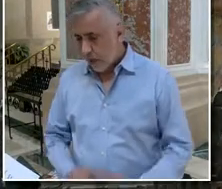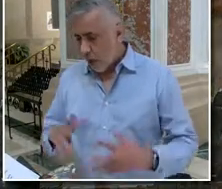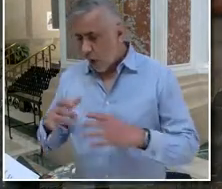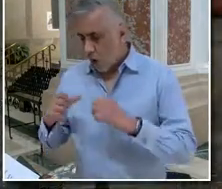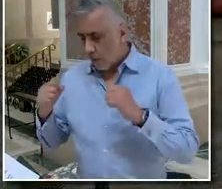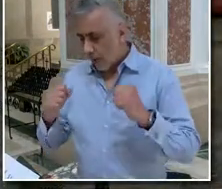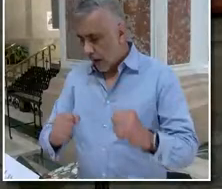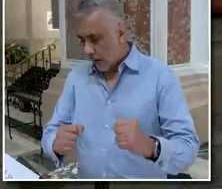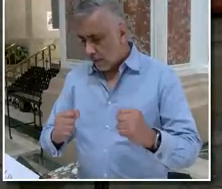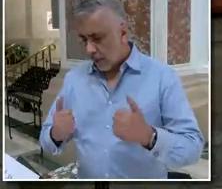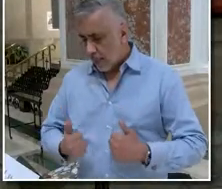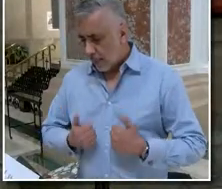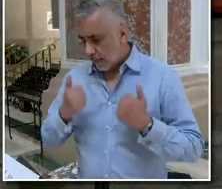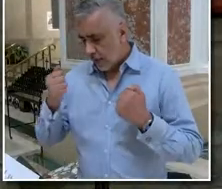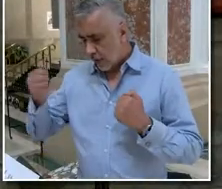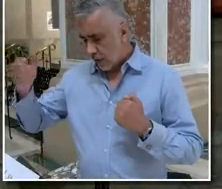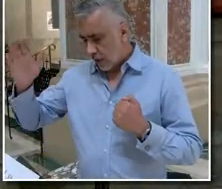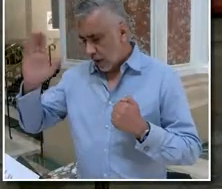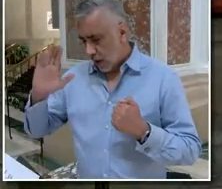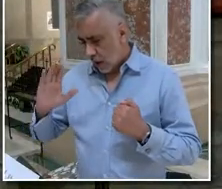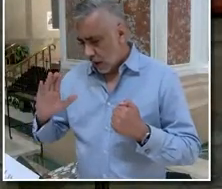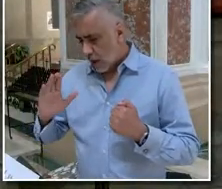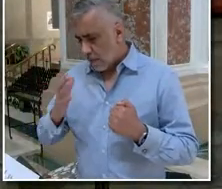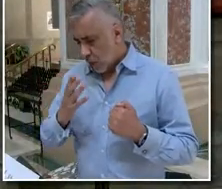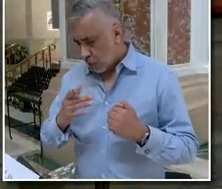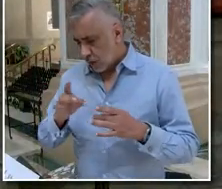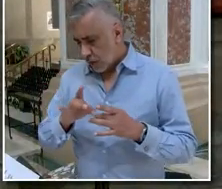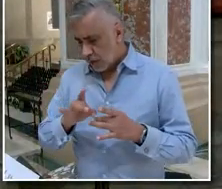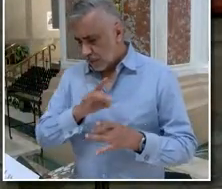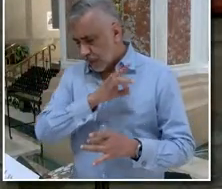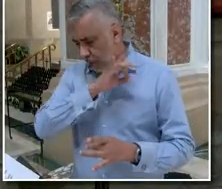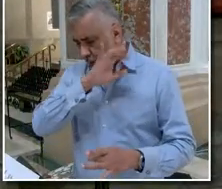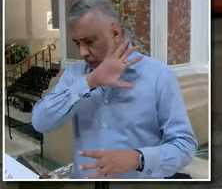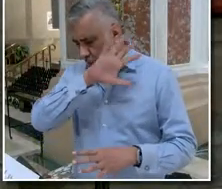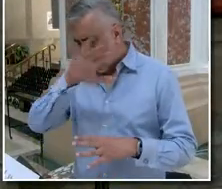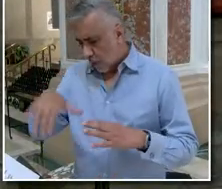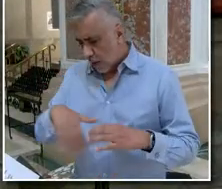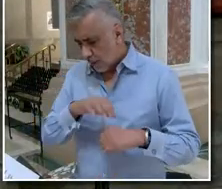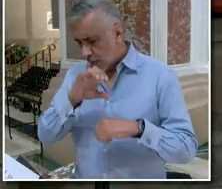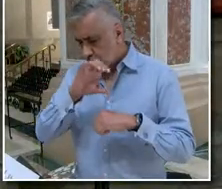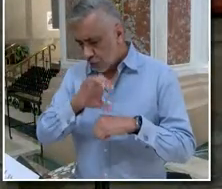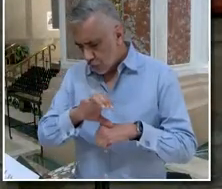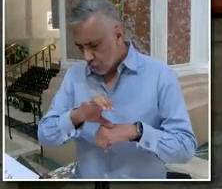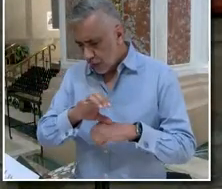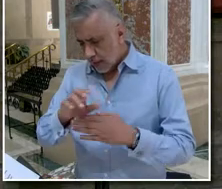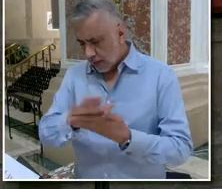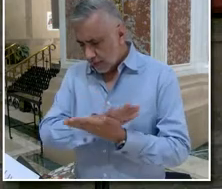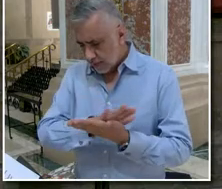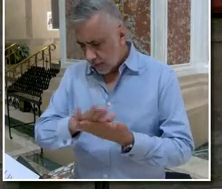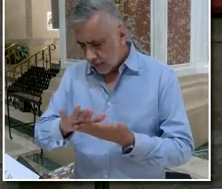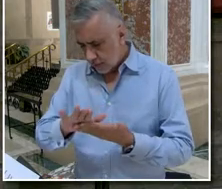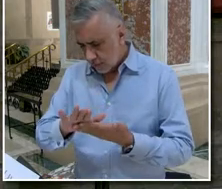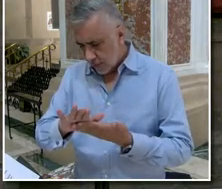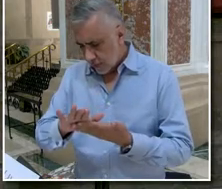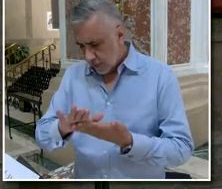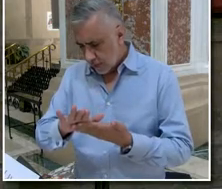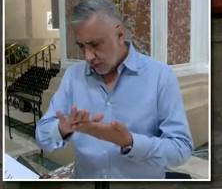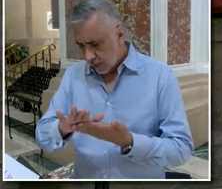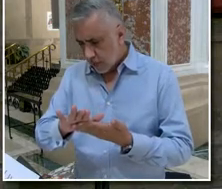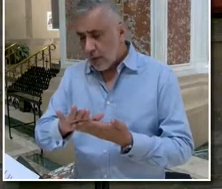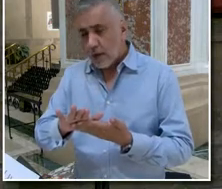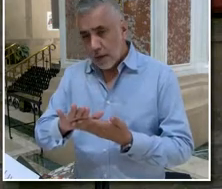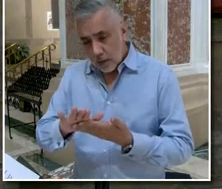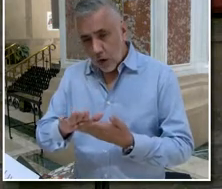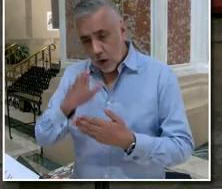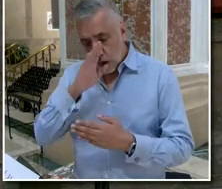Almighty ever-living God, by whose Spirit the whole body of the Church is sanctified and governed, hear